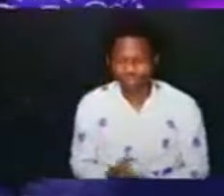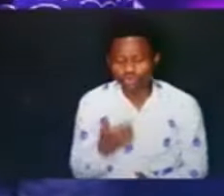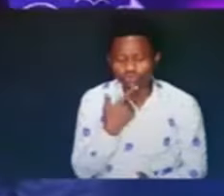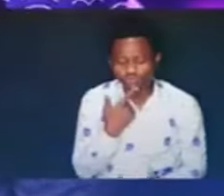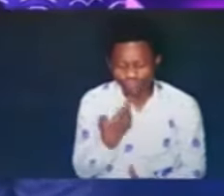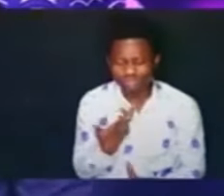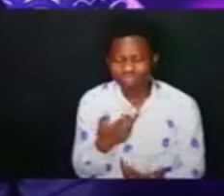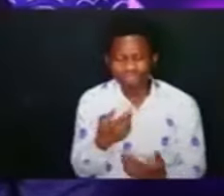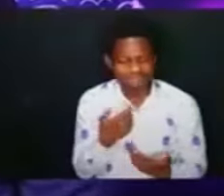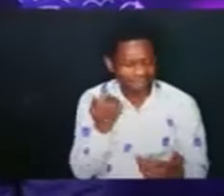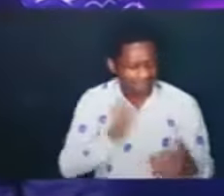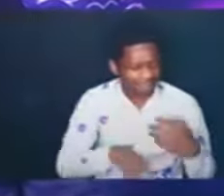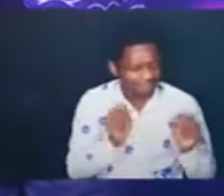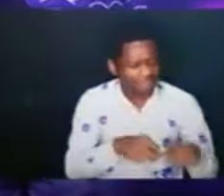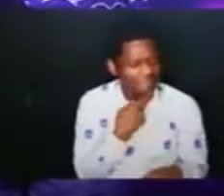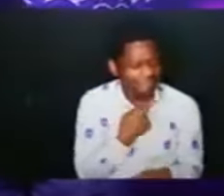Hallelujah.